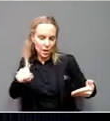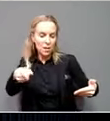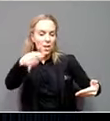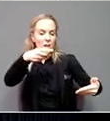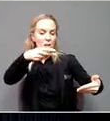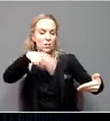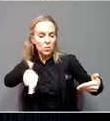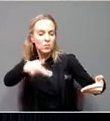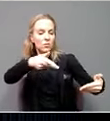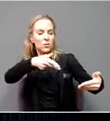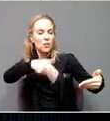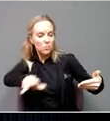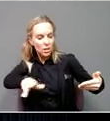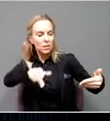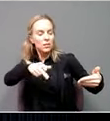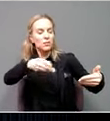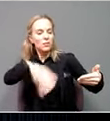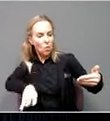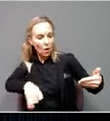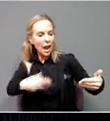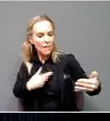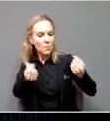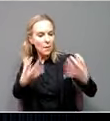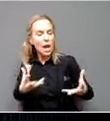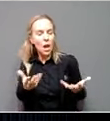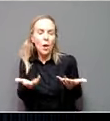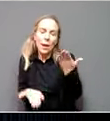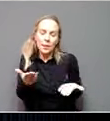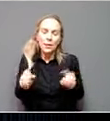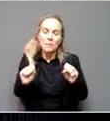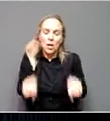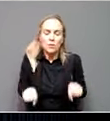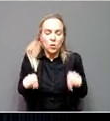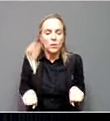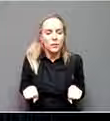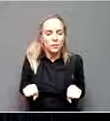2 to 3 weeks, then we'll know we're possibly in